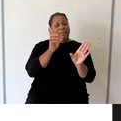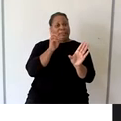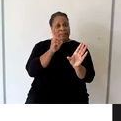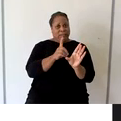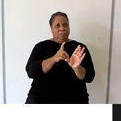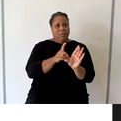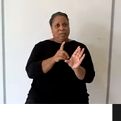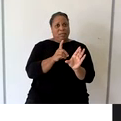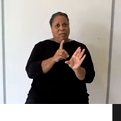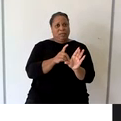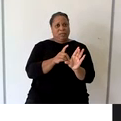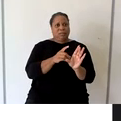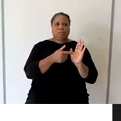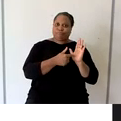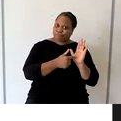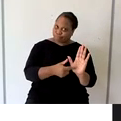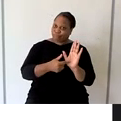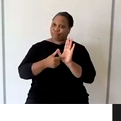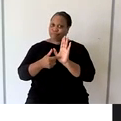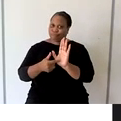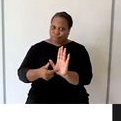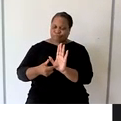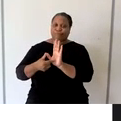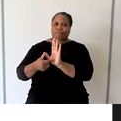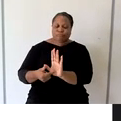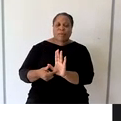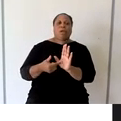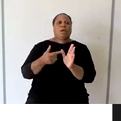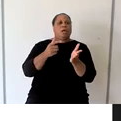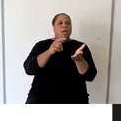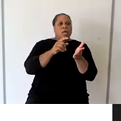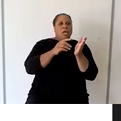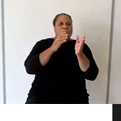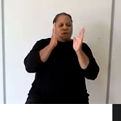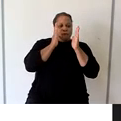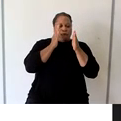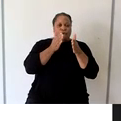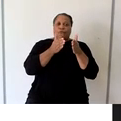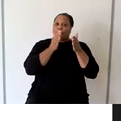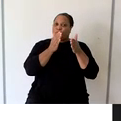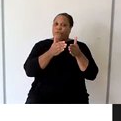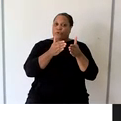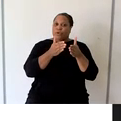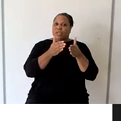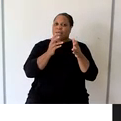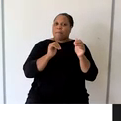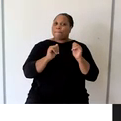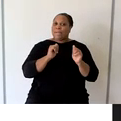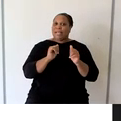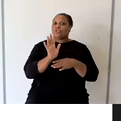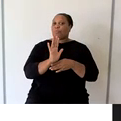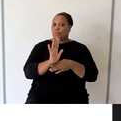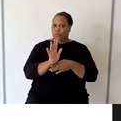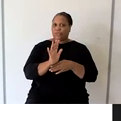still being represented. This article did focus mainly on in plays or in movies.